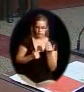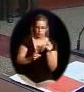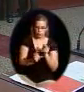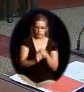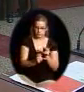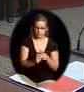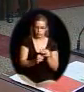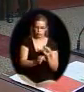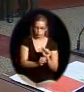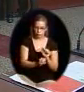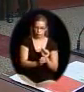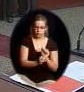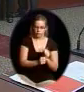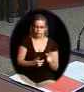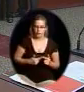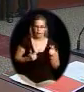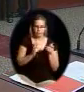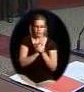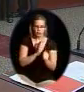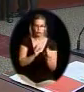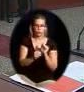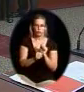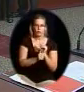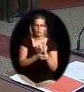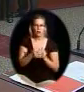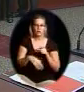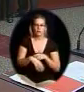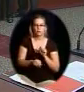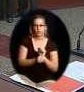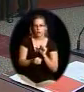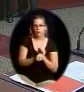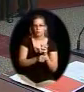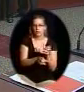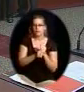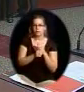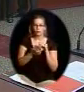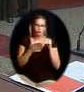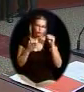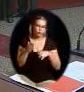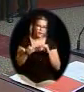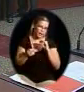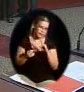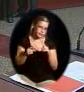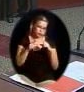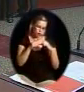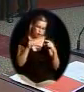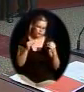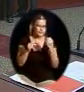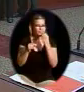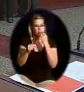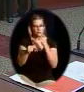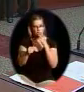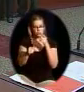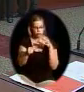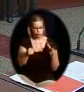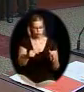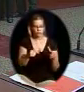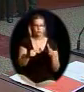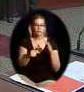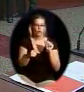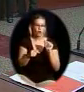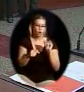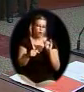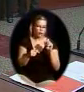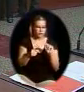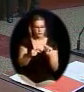life skills and perform part-time jobs. They receive student ID cards from the university, eat lunch on campus, and audit classes